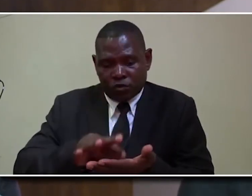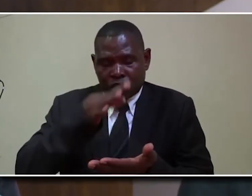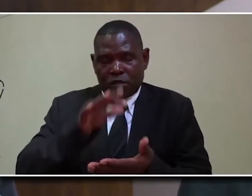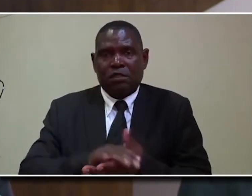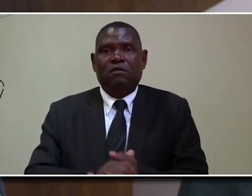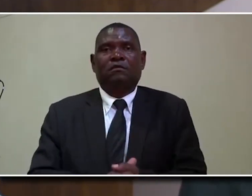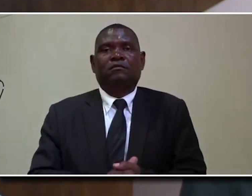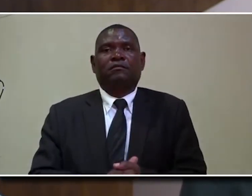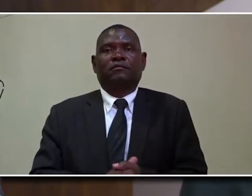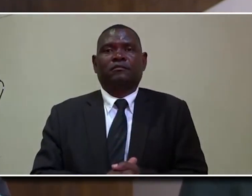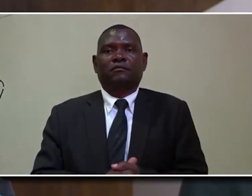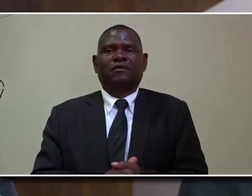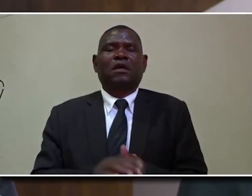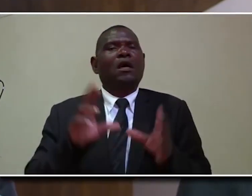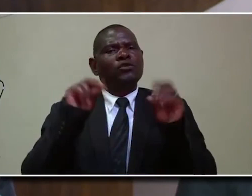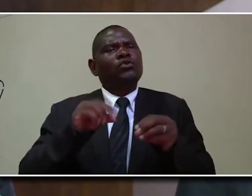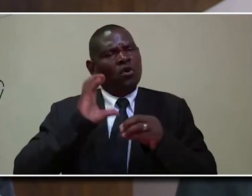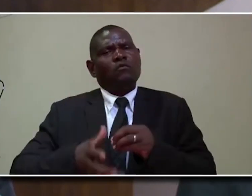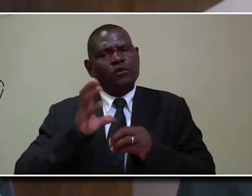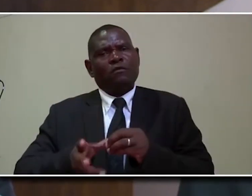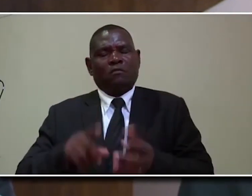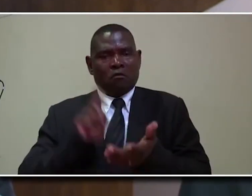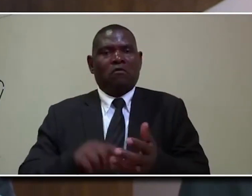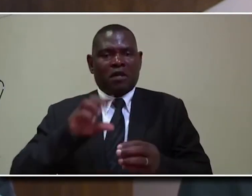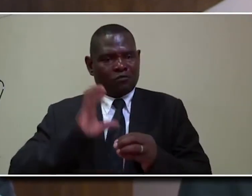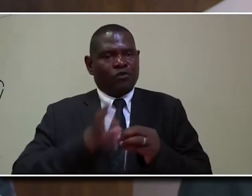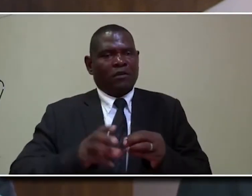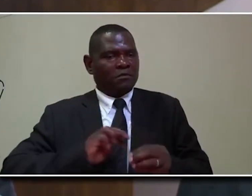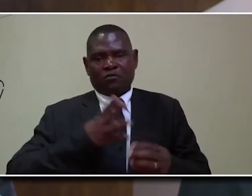Then it doesn't matter what circumstances surround us.